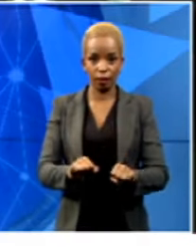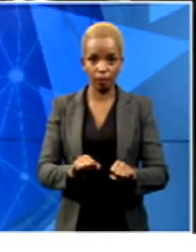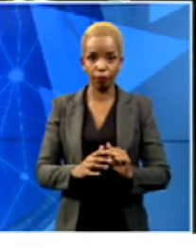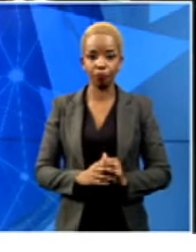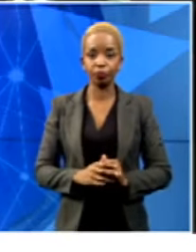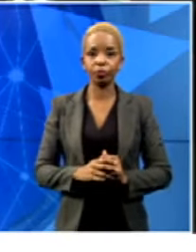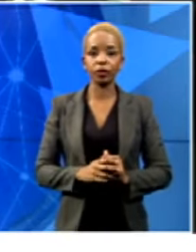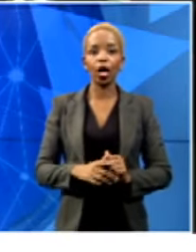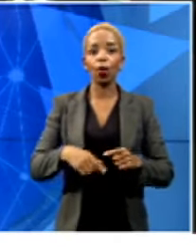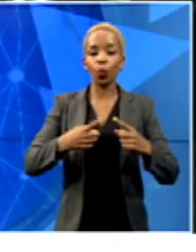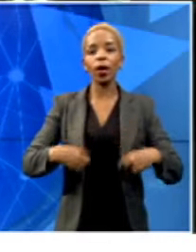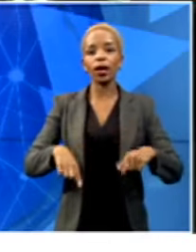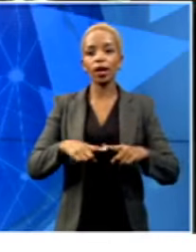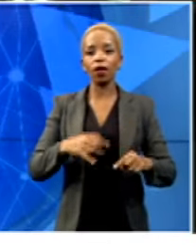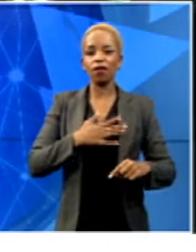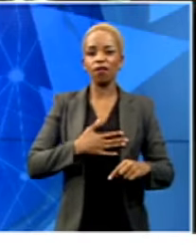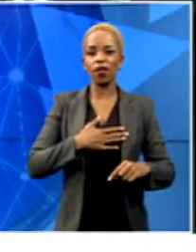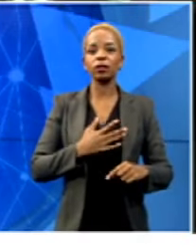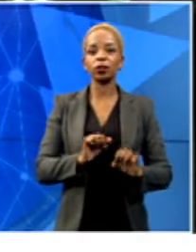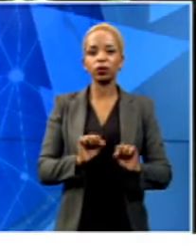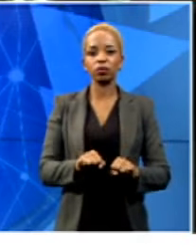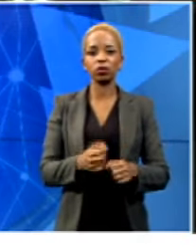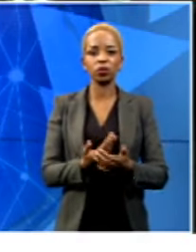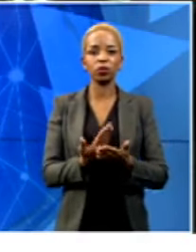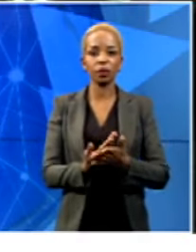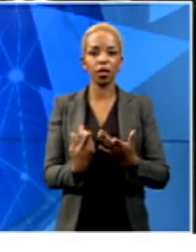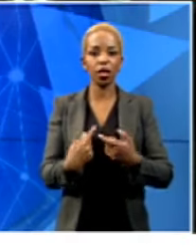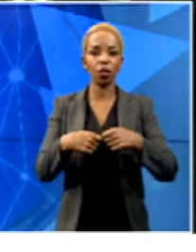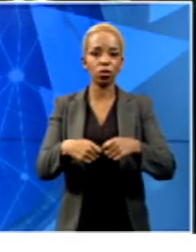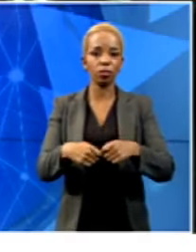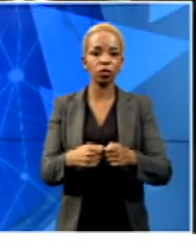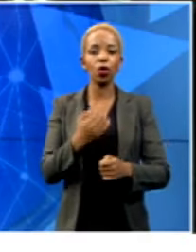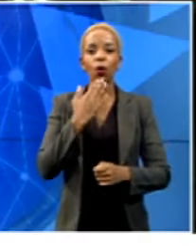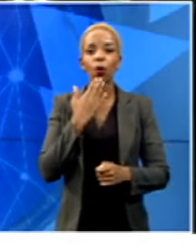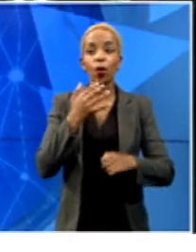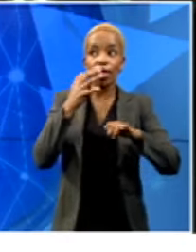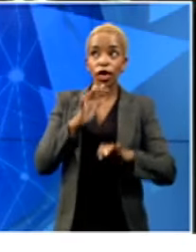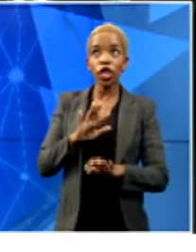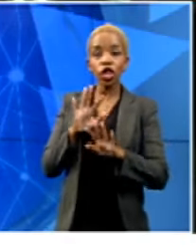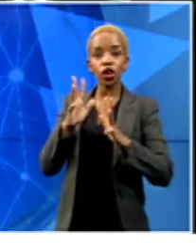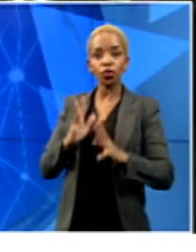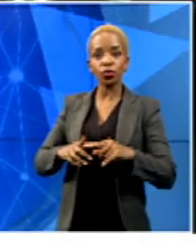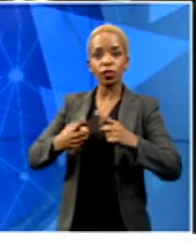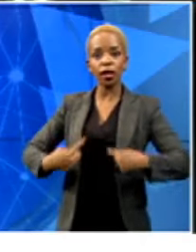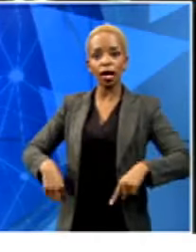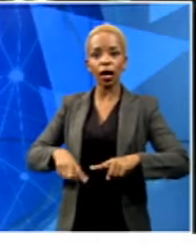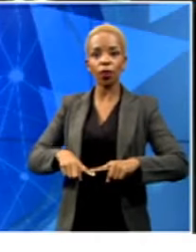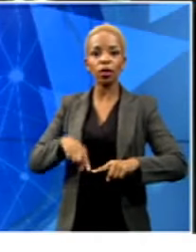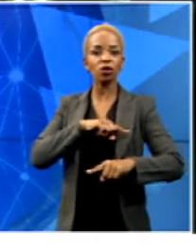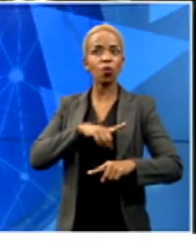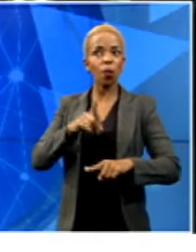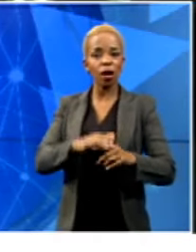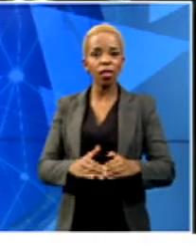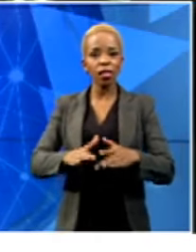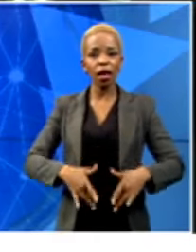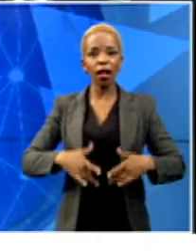we felt we could contribute is providing our frontline heroes that are putting their lives at risk every day, very often